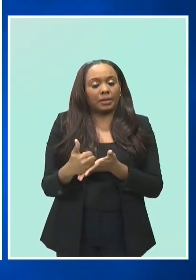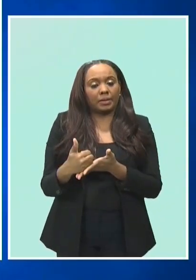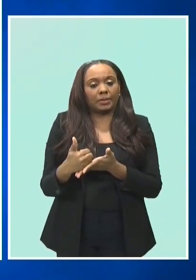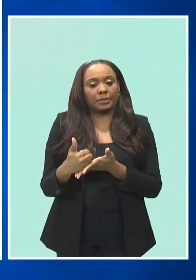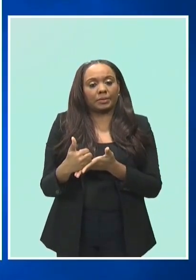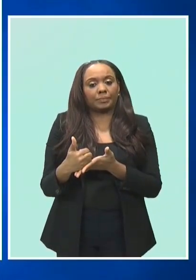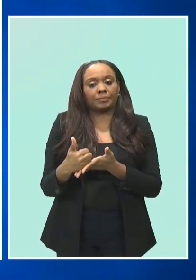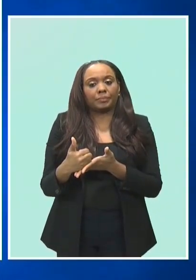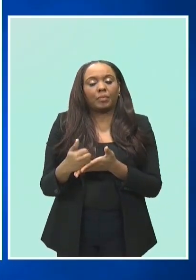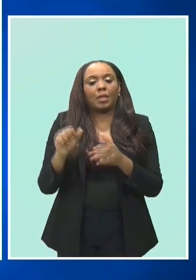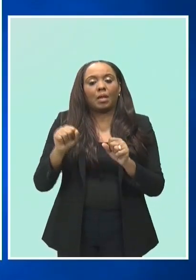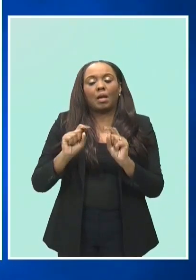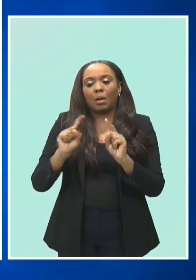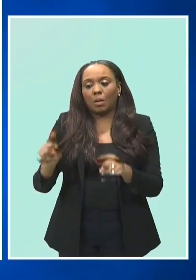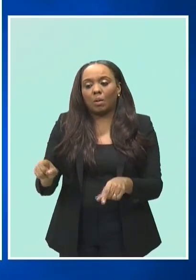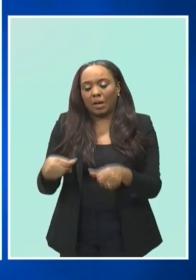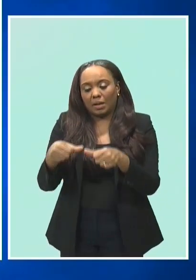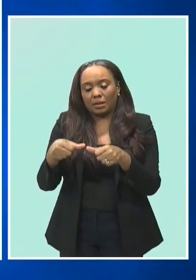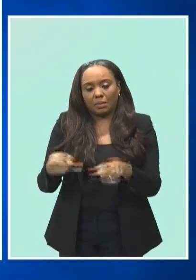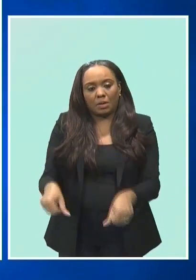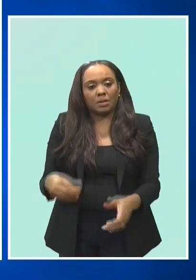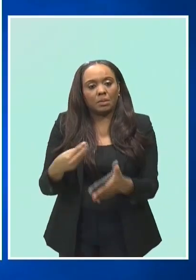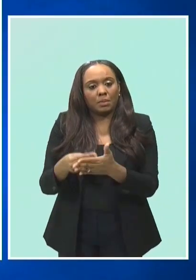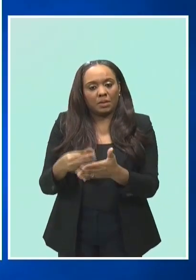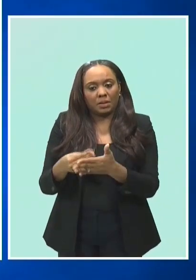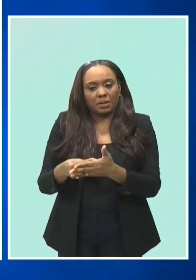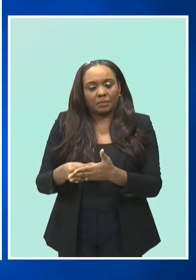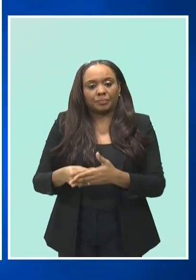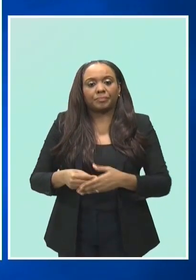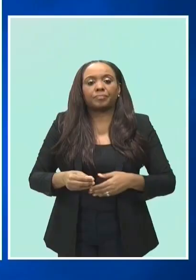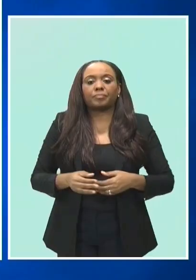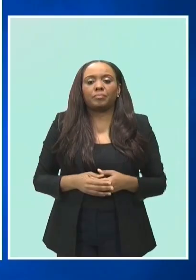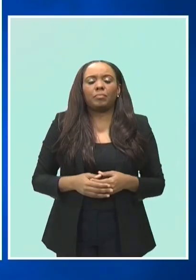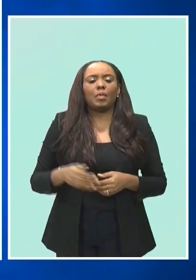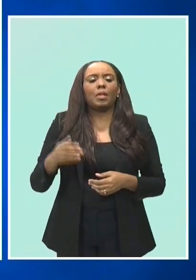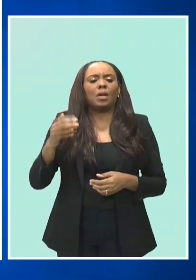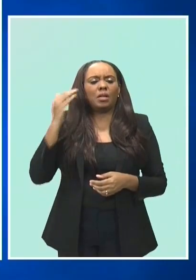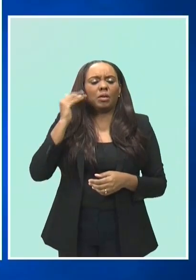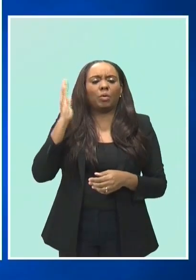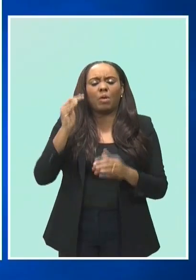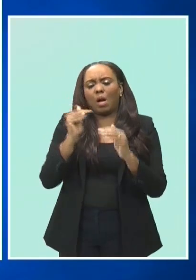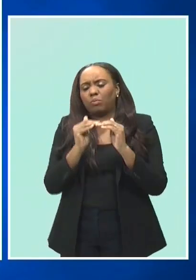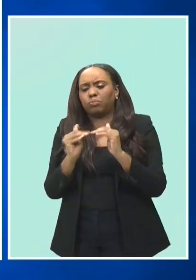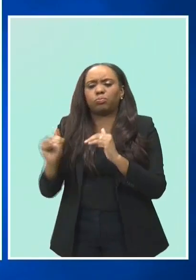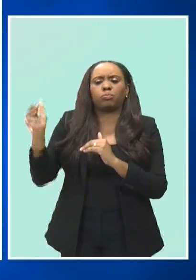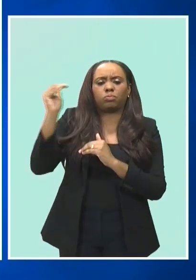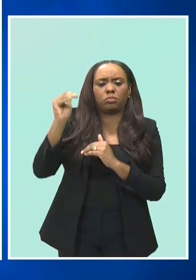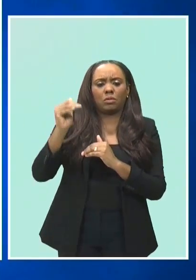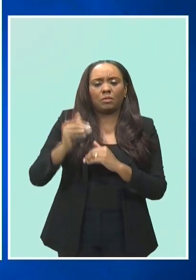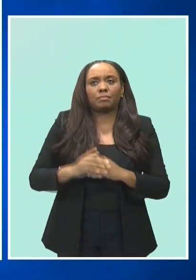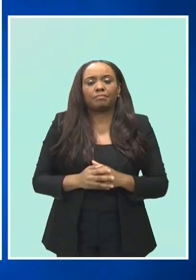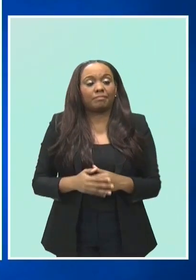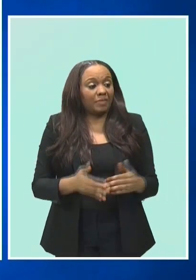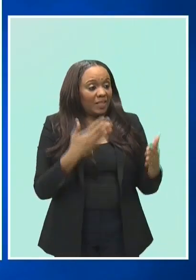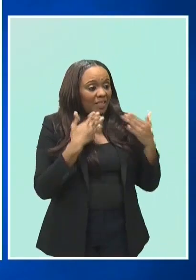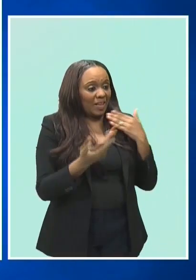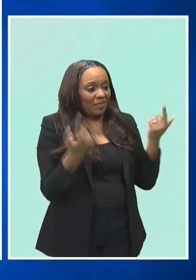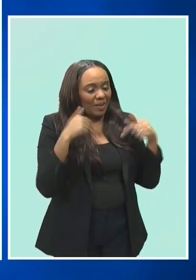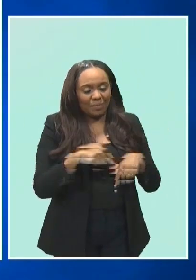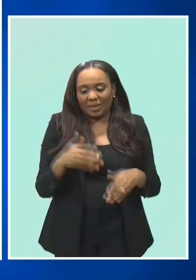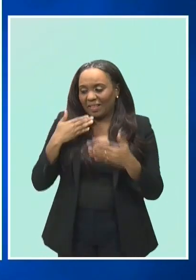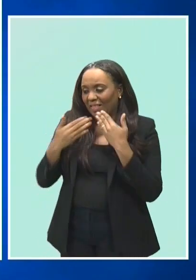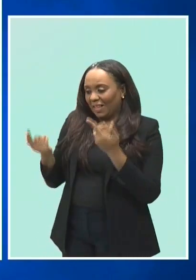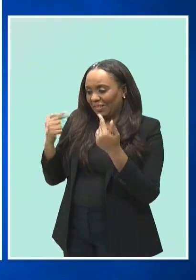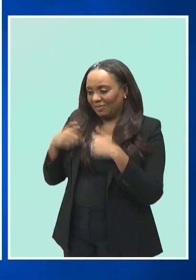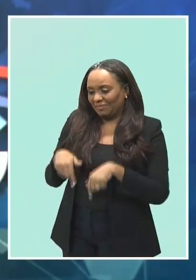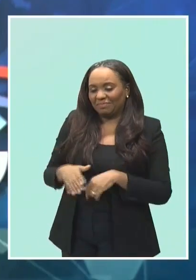So that, we are going to far surpass that $500,000. Wonderful. Thank you so much for coming on, Ambassador. Thank you, Shane. My